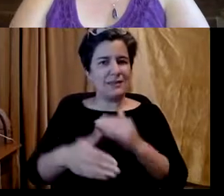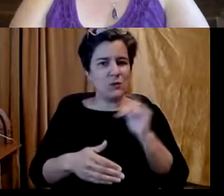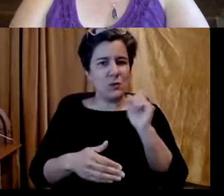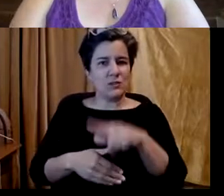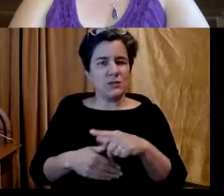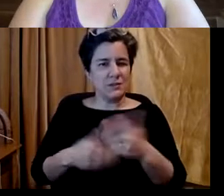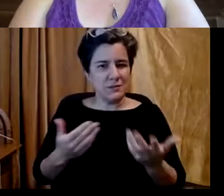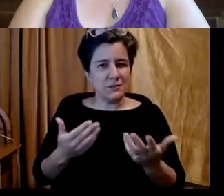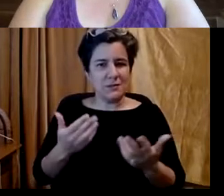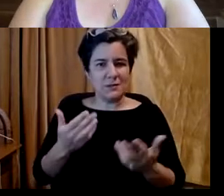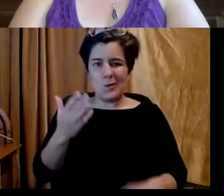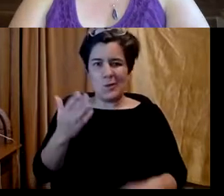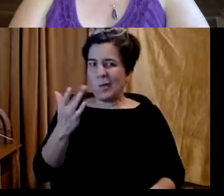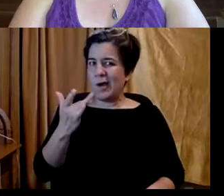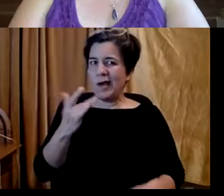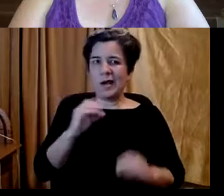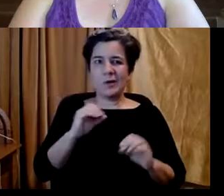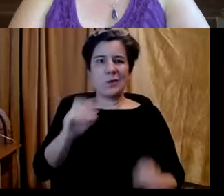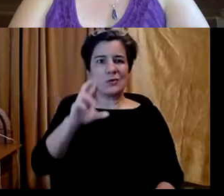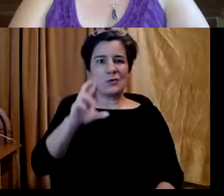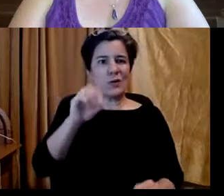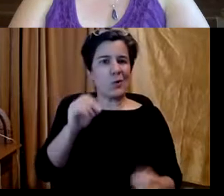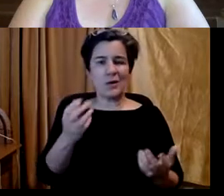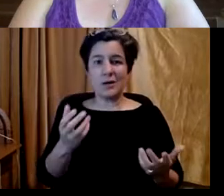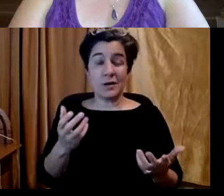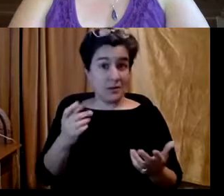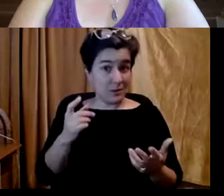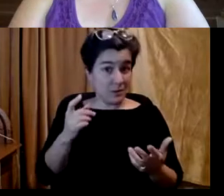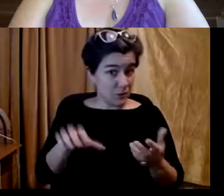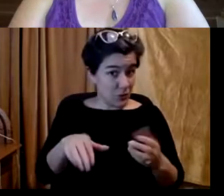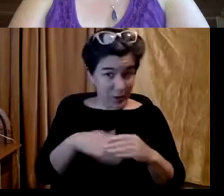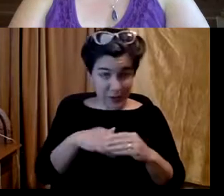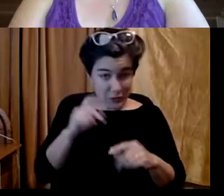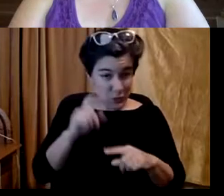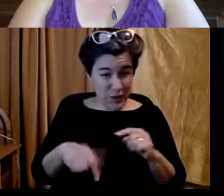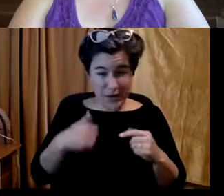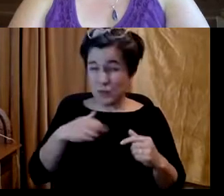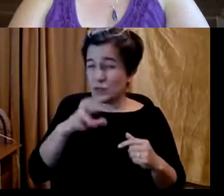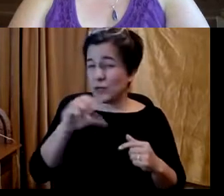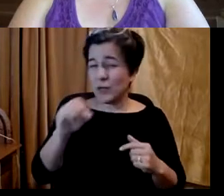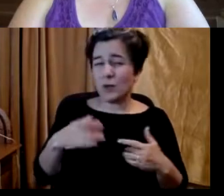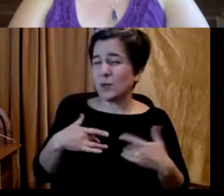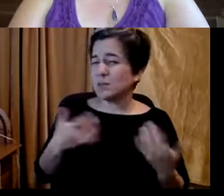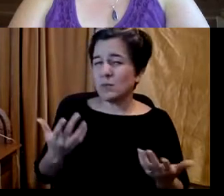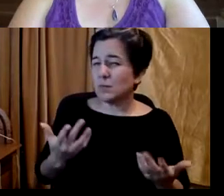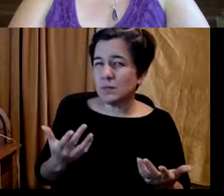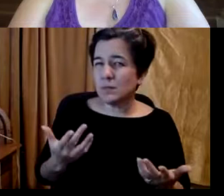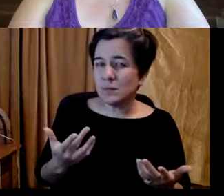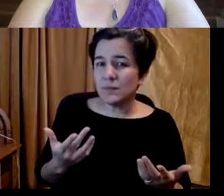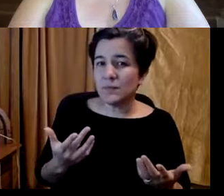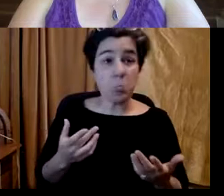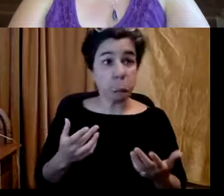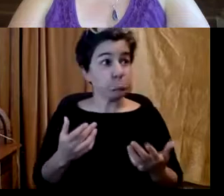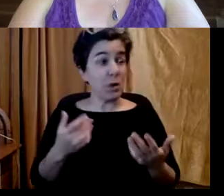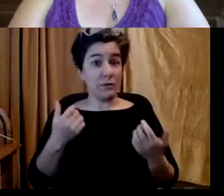anything like a restraining order with him? Is it that you're married, you can't, or what's up? I have. I